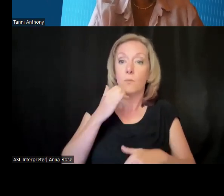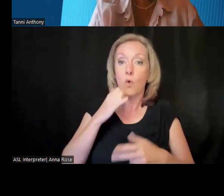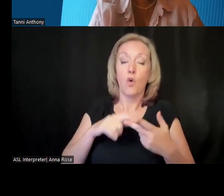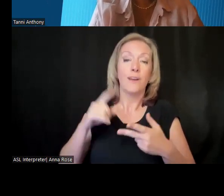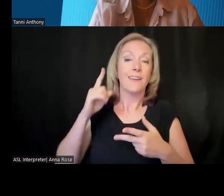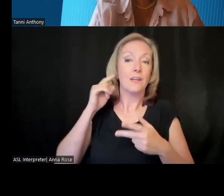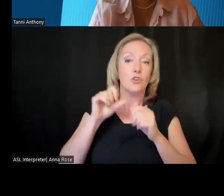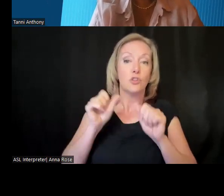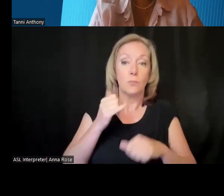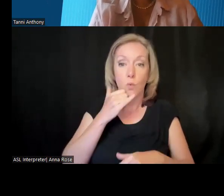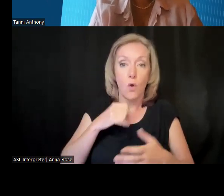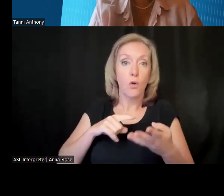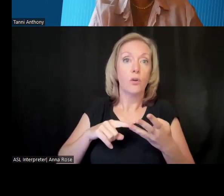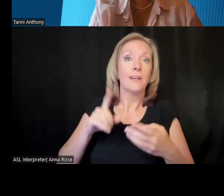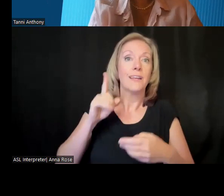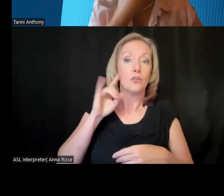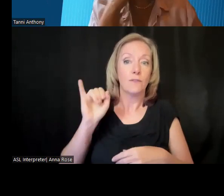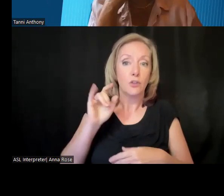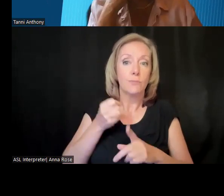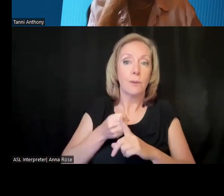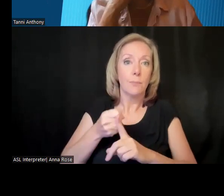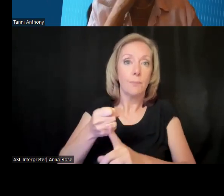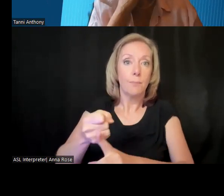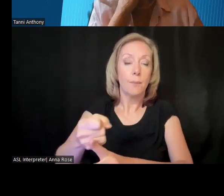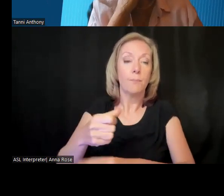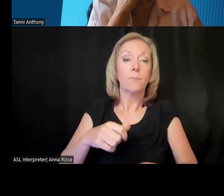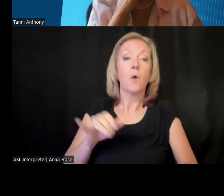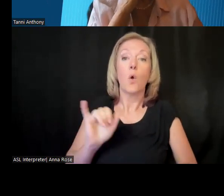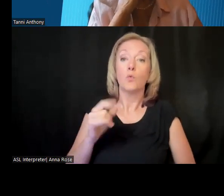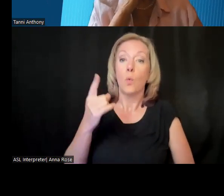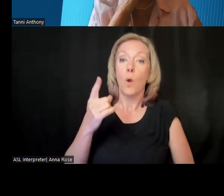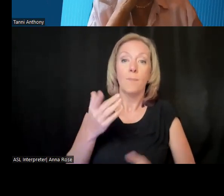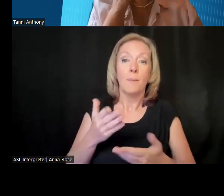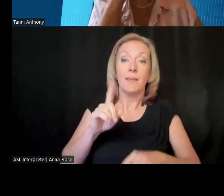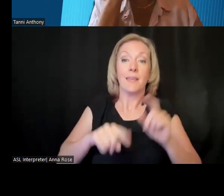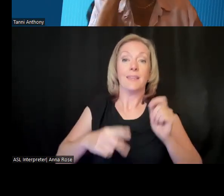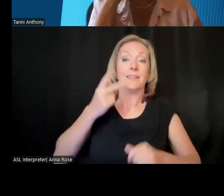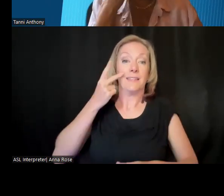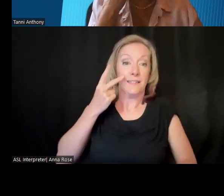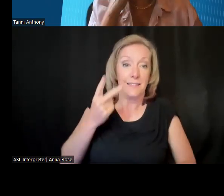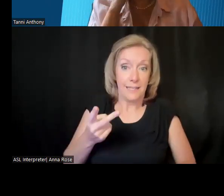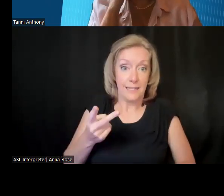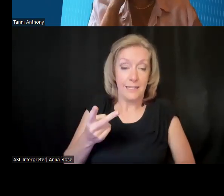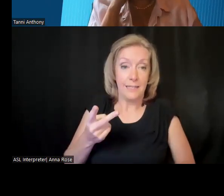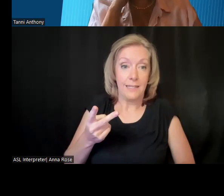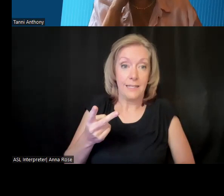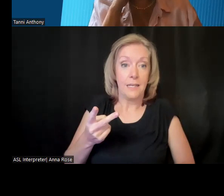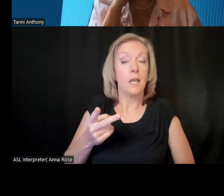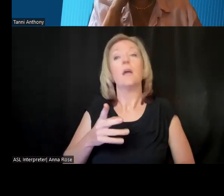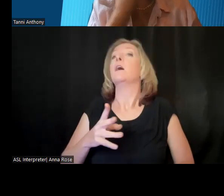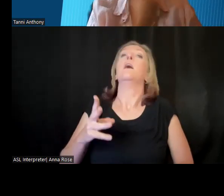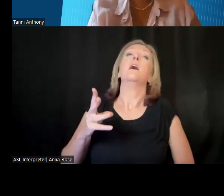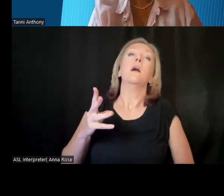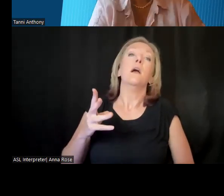ears, frequent earaches or ear infections, and this you may not be able to see in terms of something from the ear unless